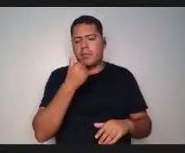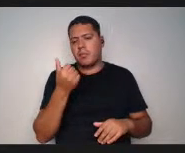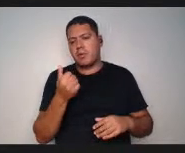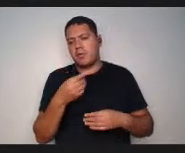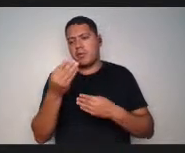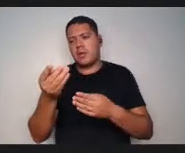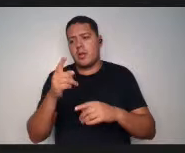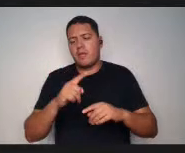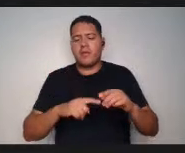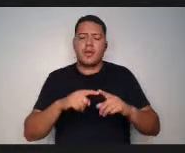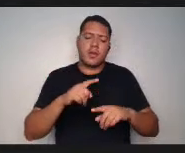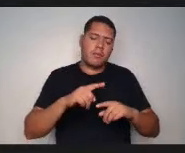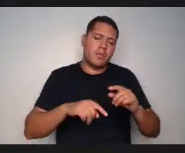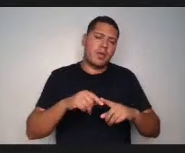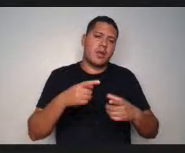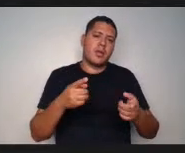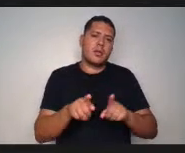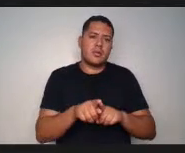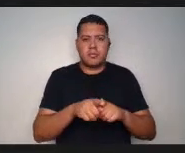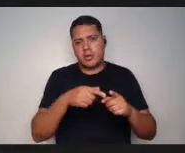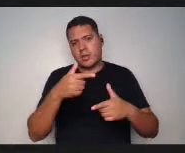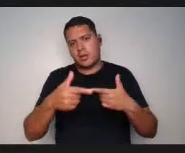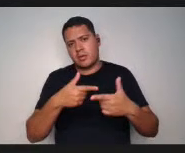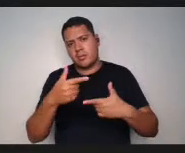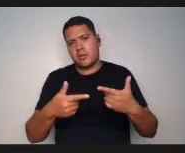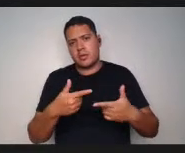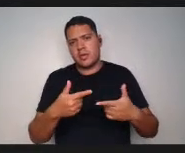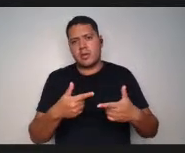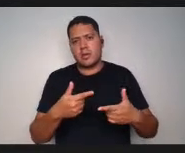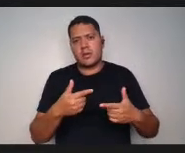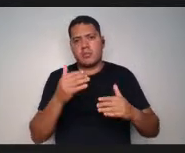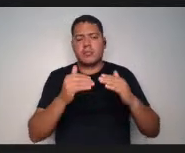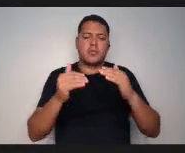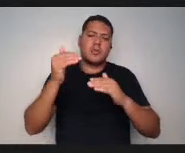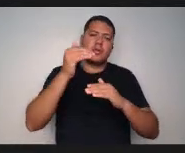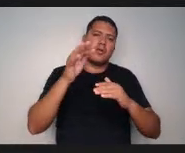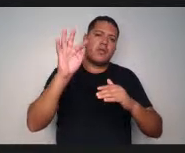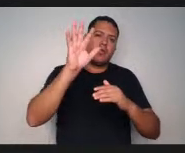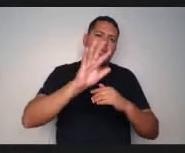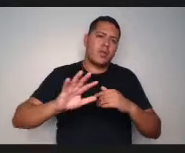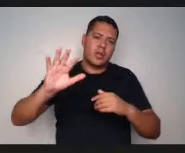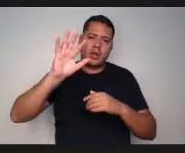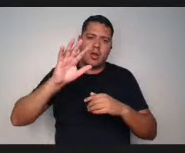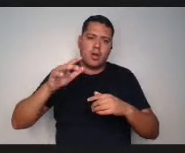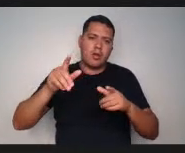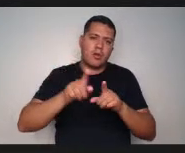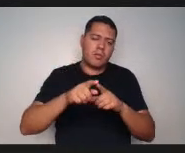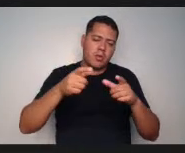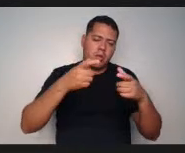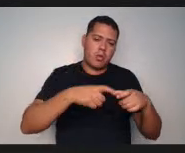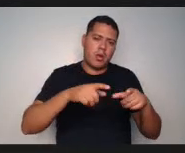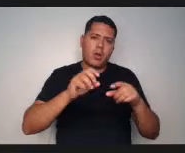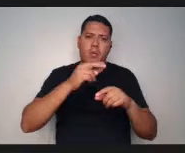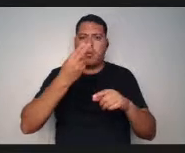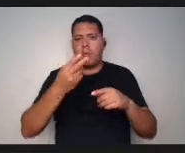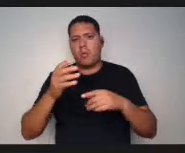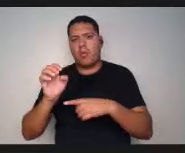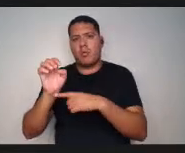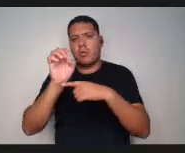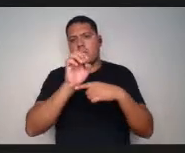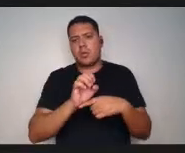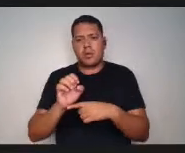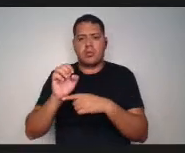and even federal level to begin raising awareness and addressing psychosocial risks.